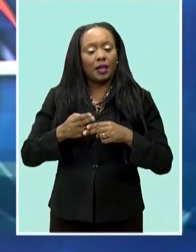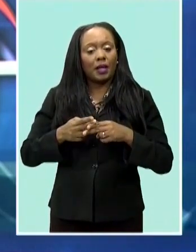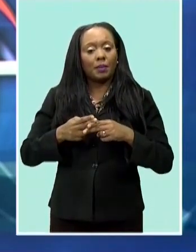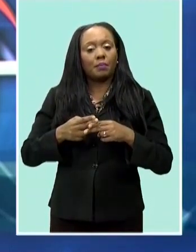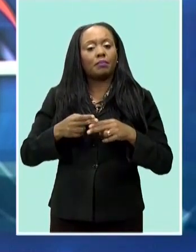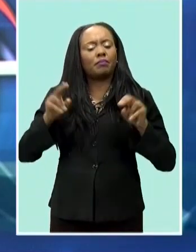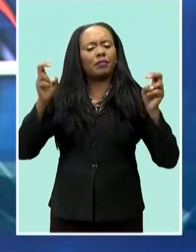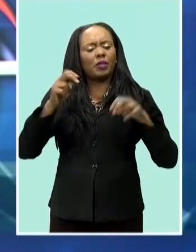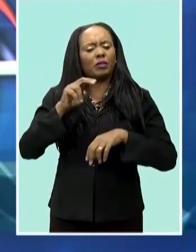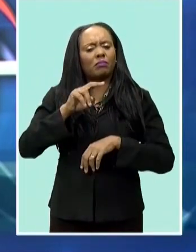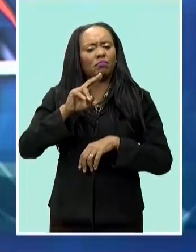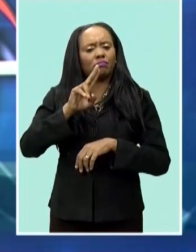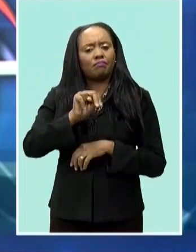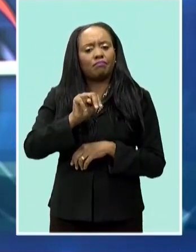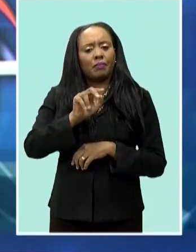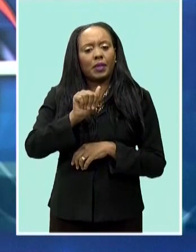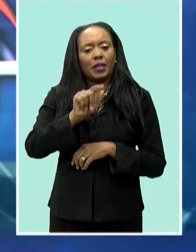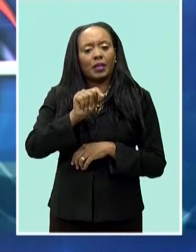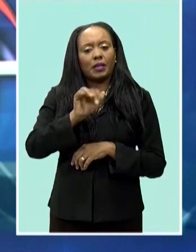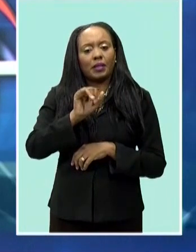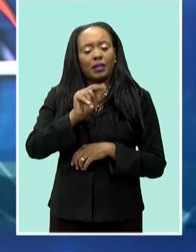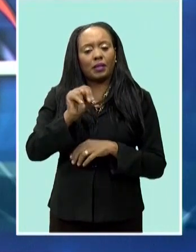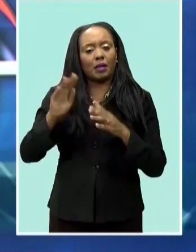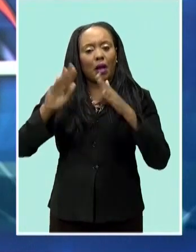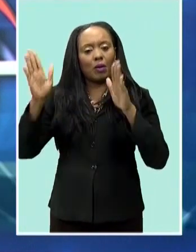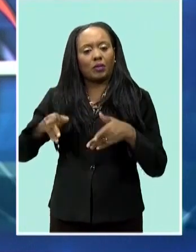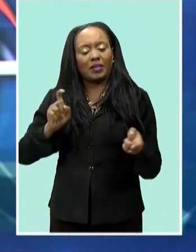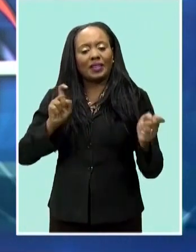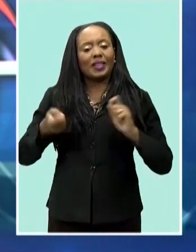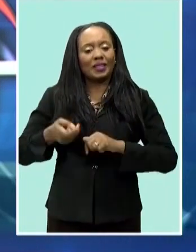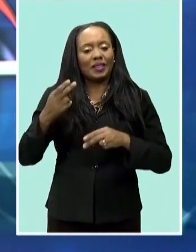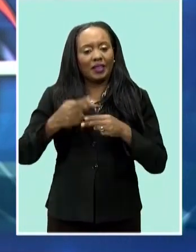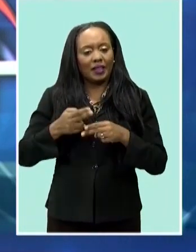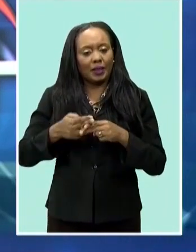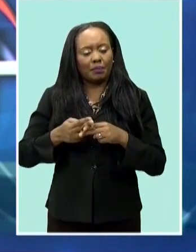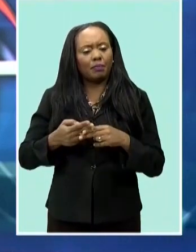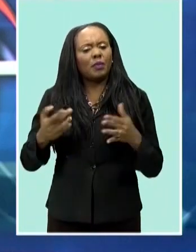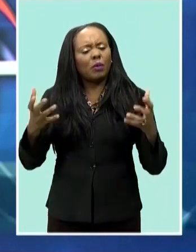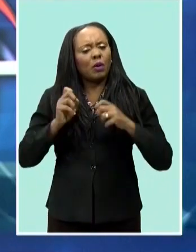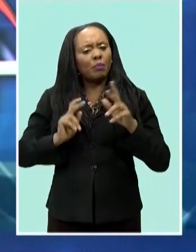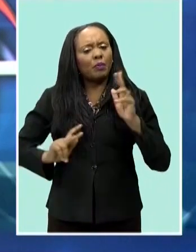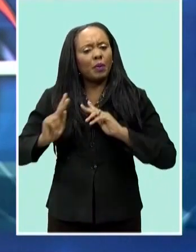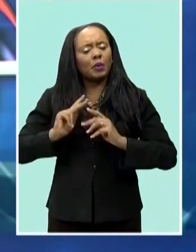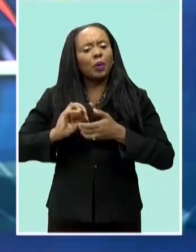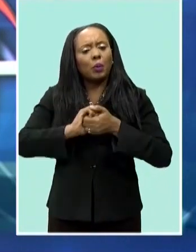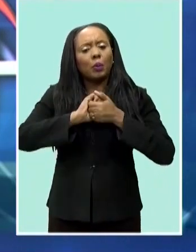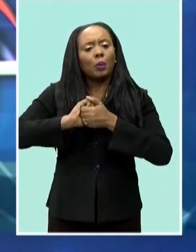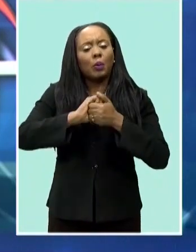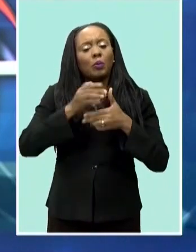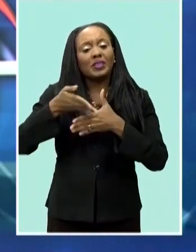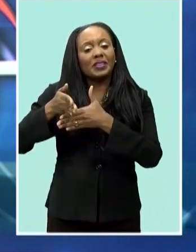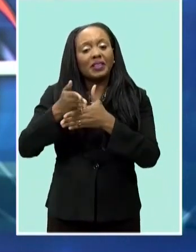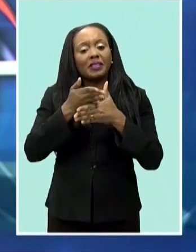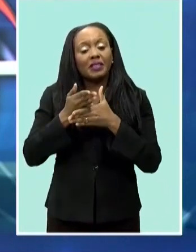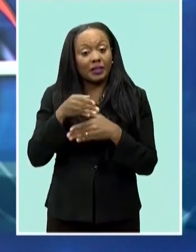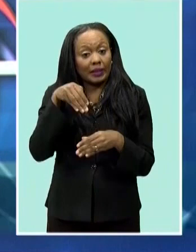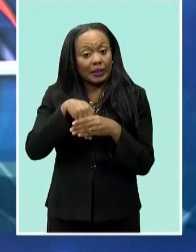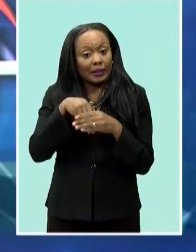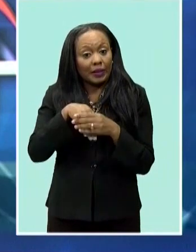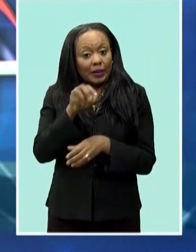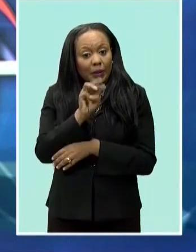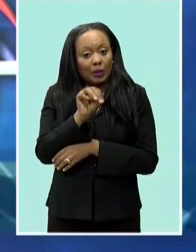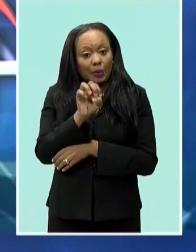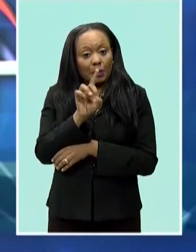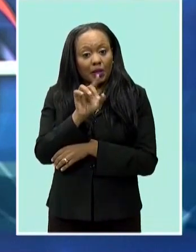Gollop Complex. Ms. Motley says the ability of members of the public to own shares and have influence in the media is critical. She says that